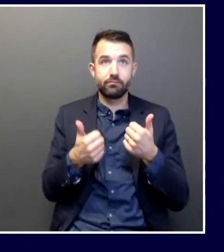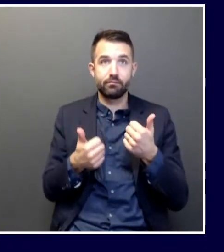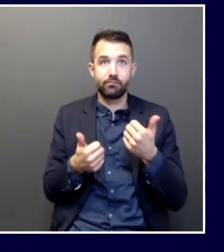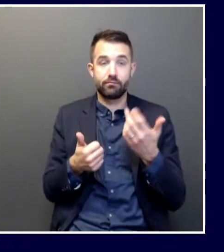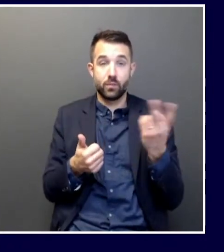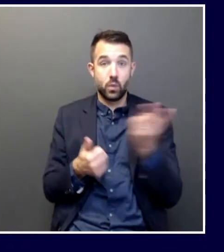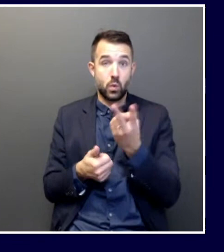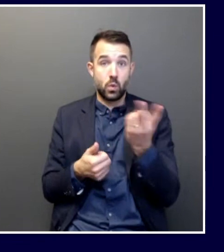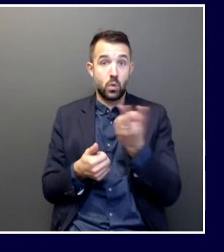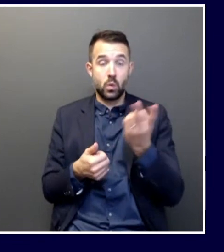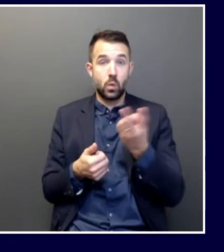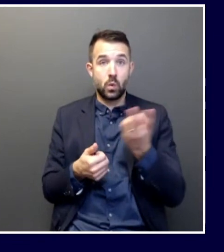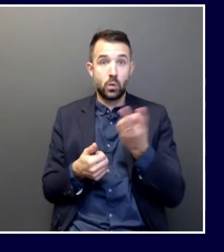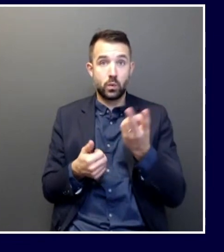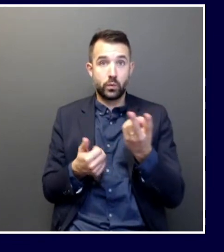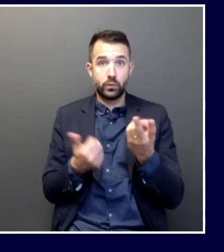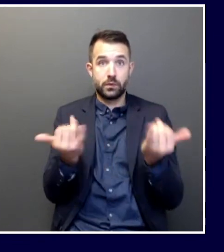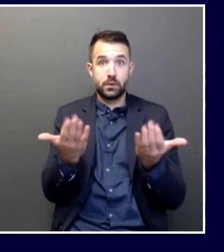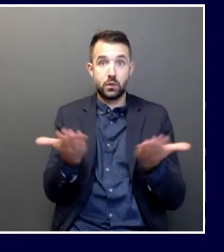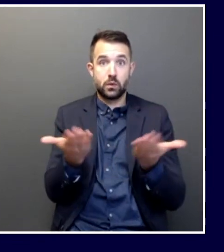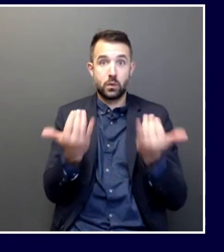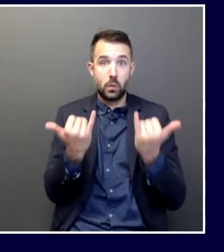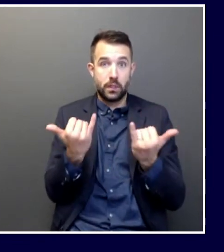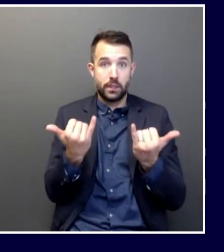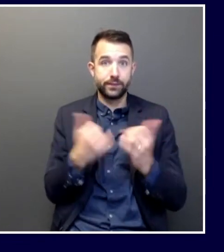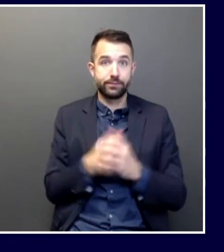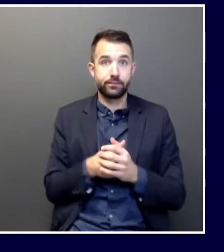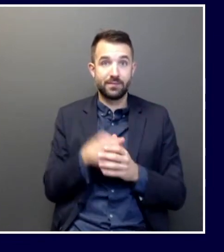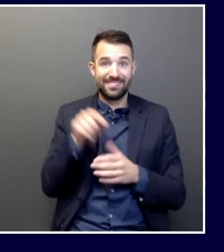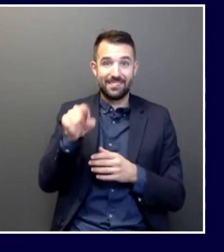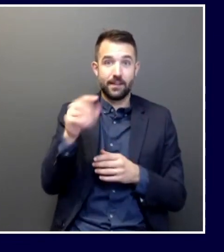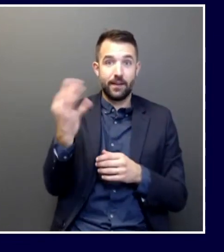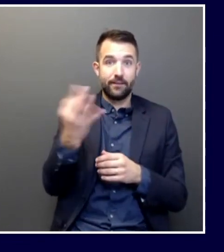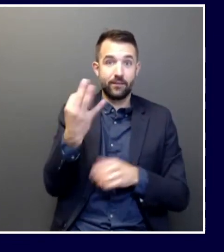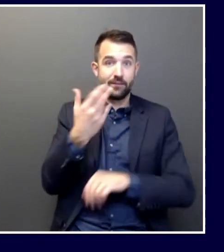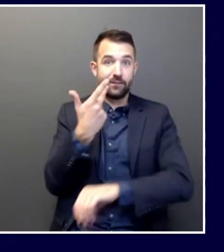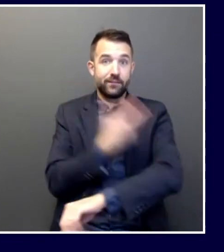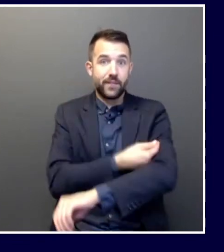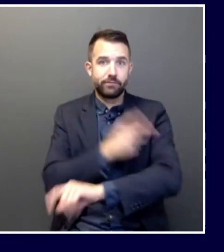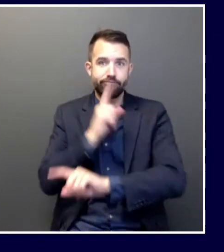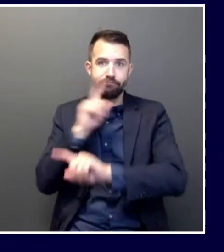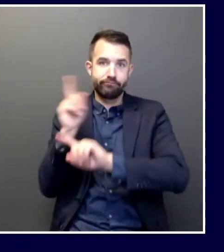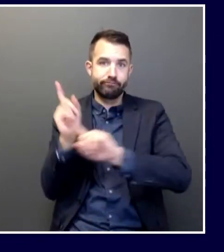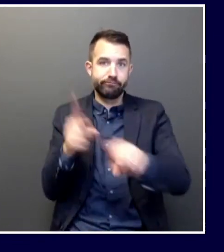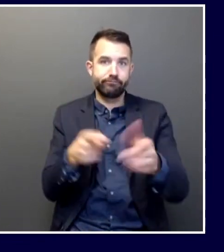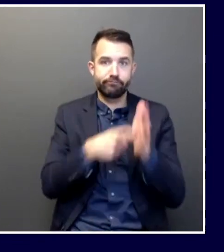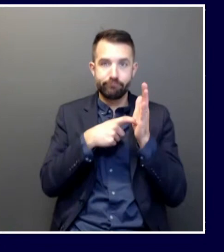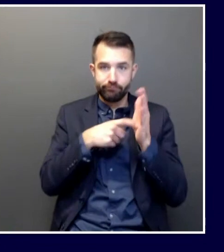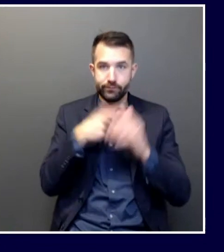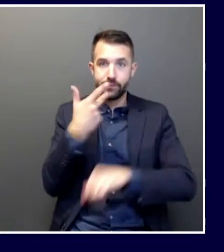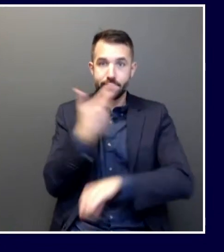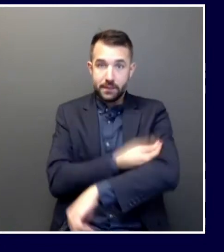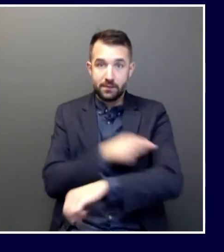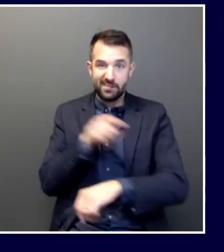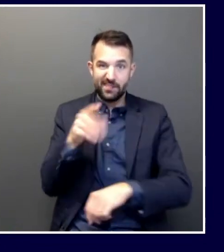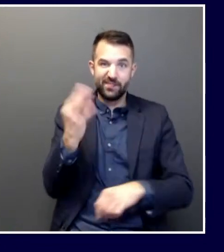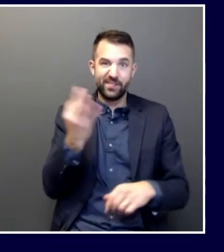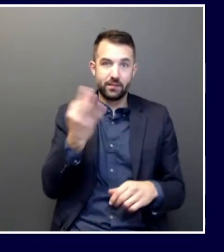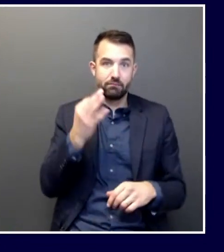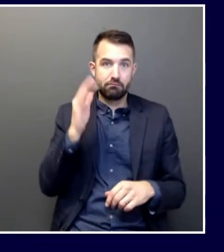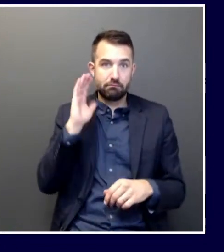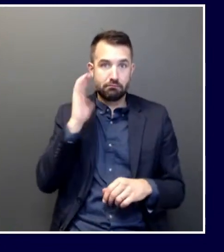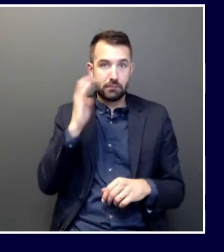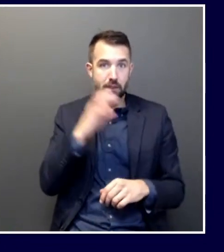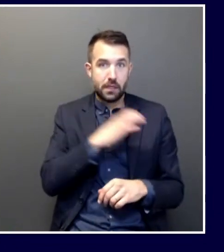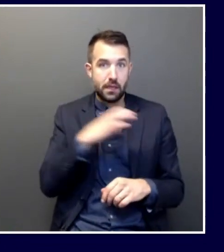vaccine mandate is coming up on Friday, and it sounds like from what Commissioner Lambert was saying, you'll have a little more information once you get into November and